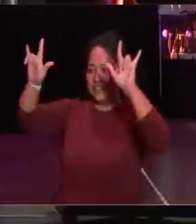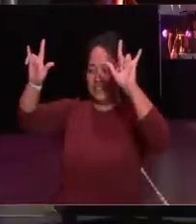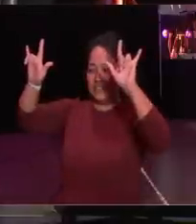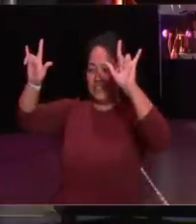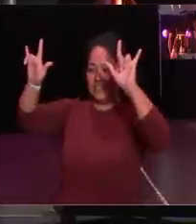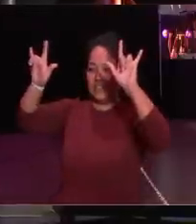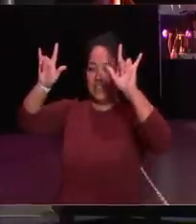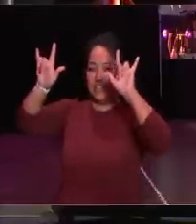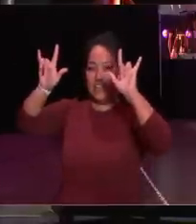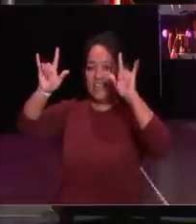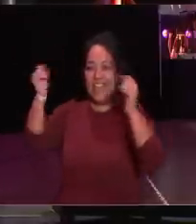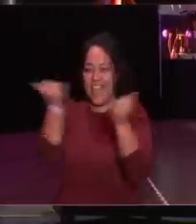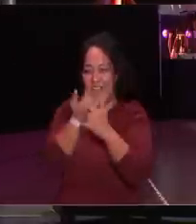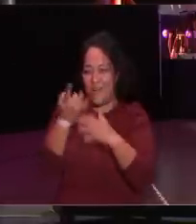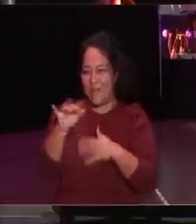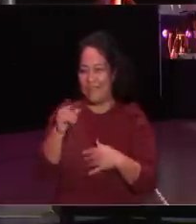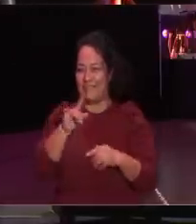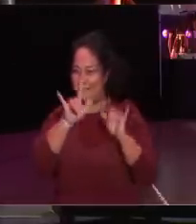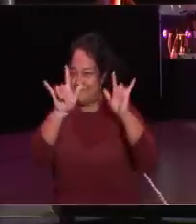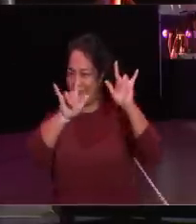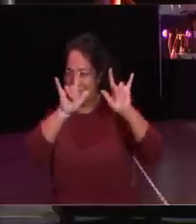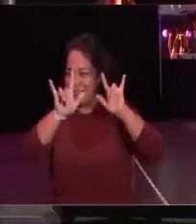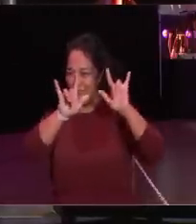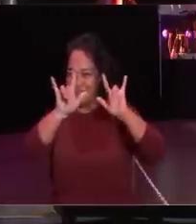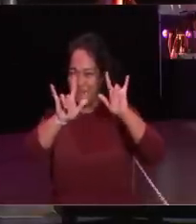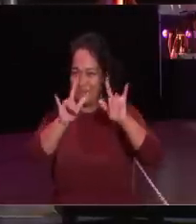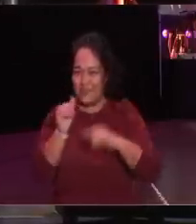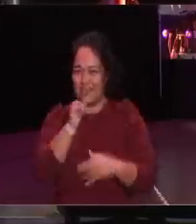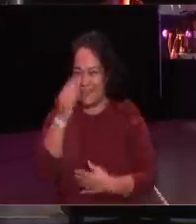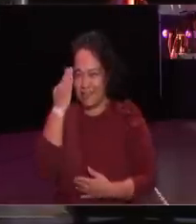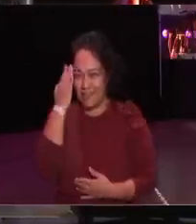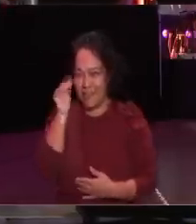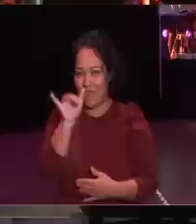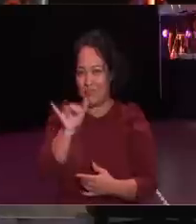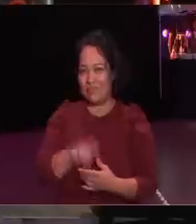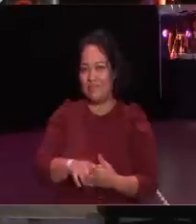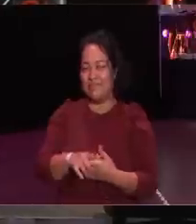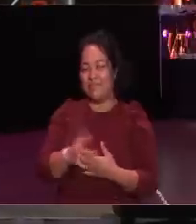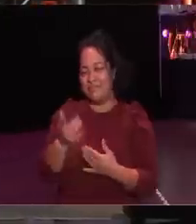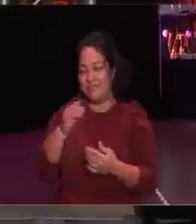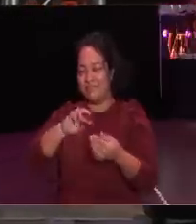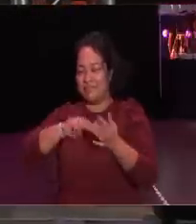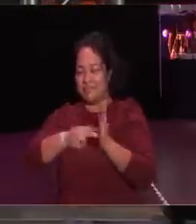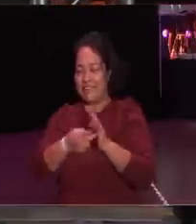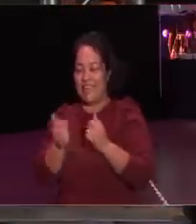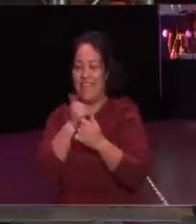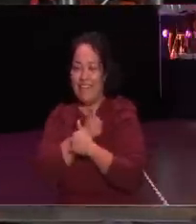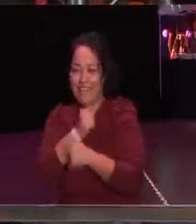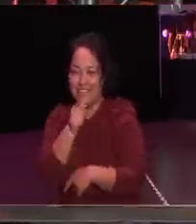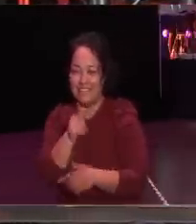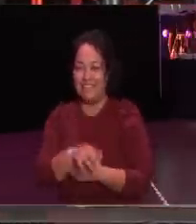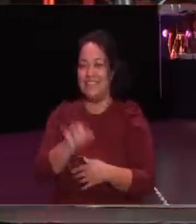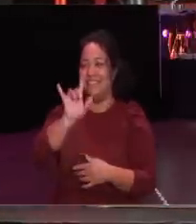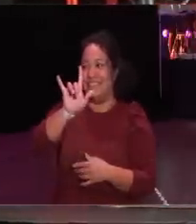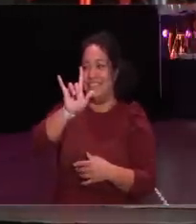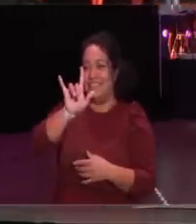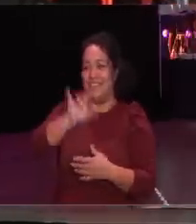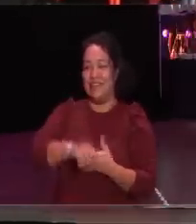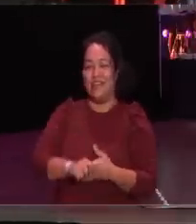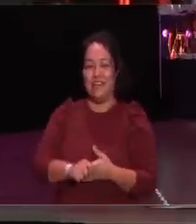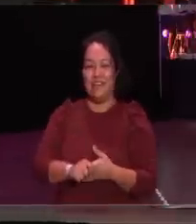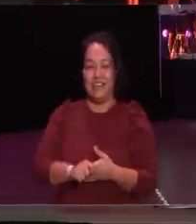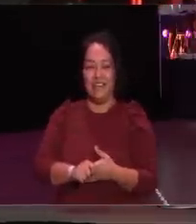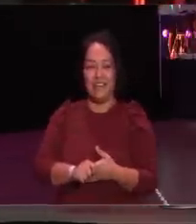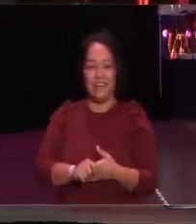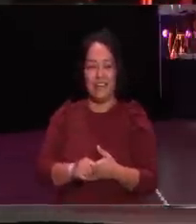que estaban ahí me hicieron así. Everyone that were there, they went like this. If you don't know what this means, it means I love you. Si no sabe lo que quiere decir esto, quiere decir que te amo.